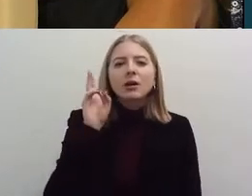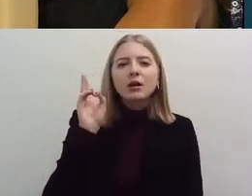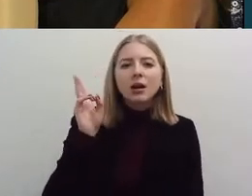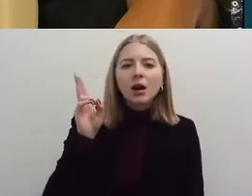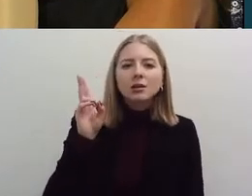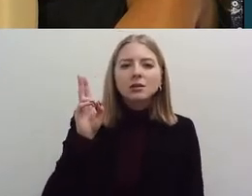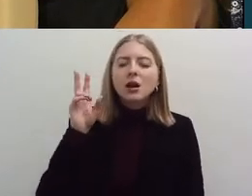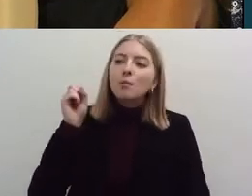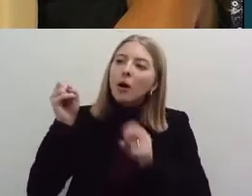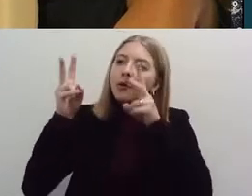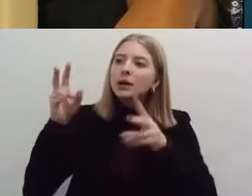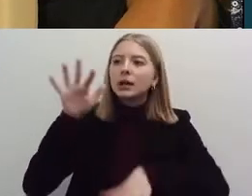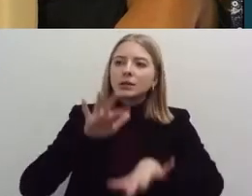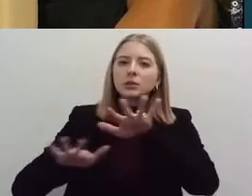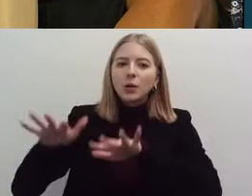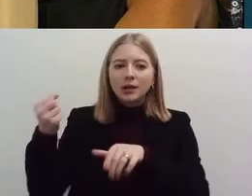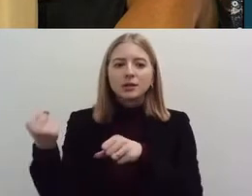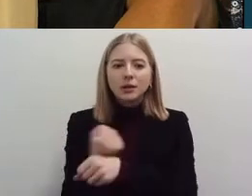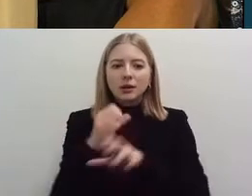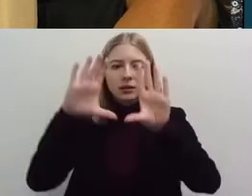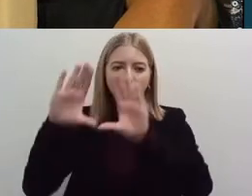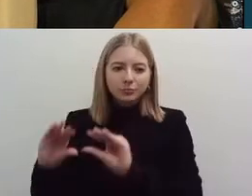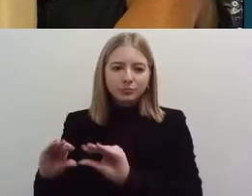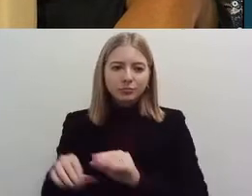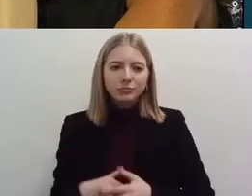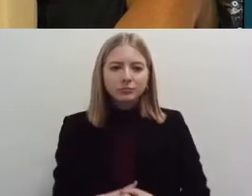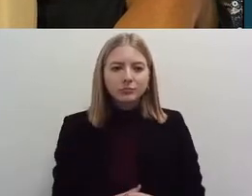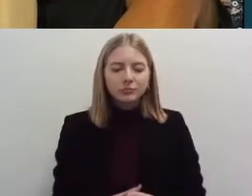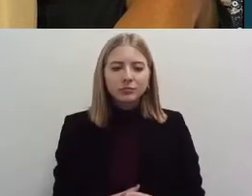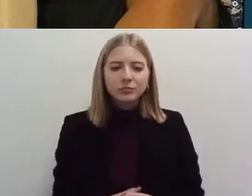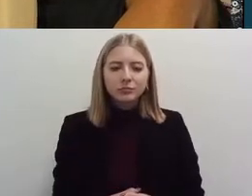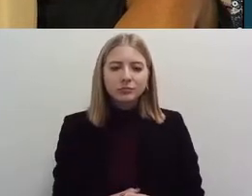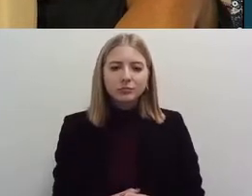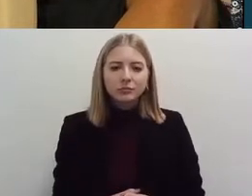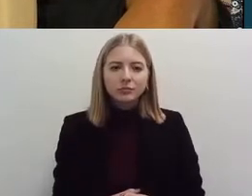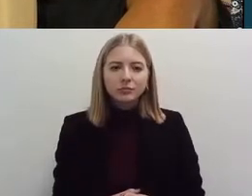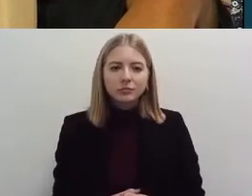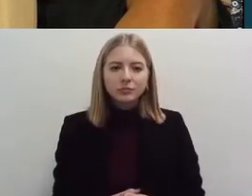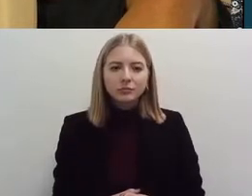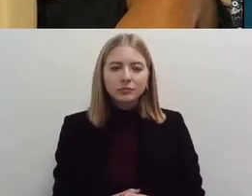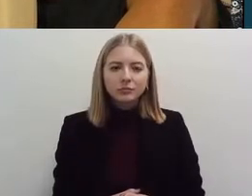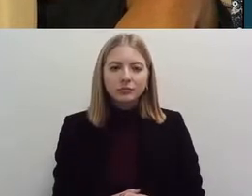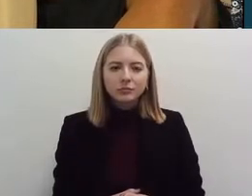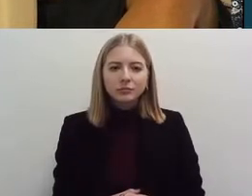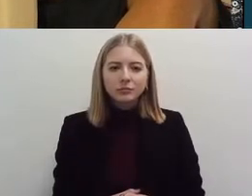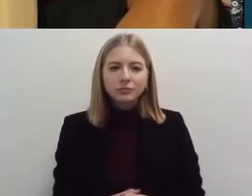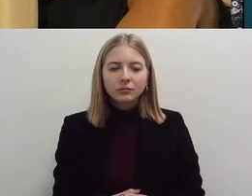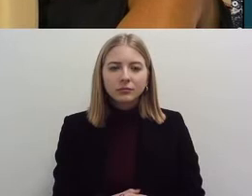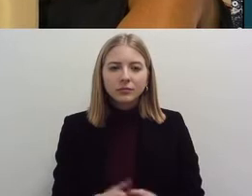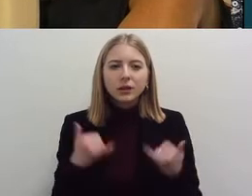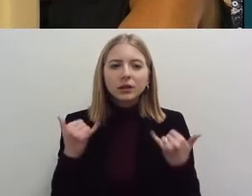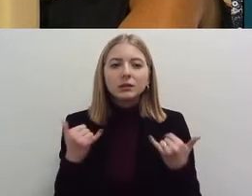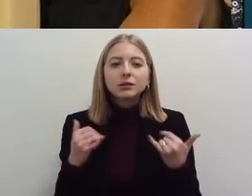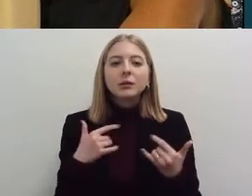situations. So we made a program and we made such a cooperating formula. And there are